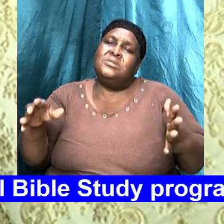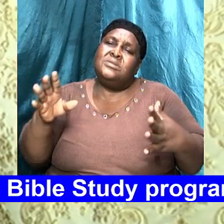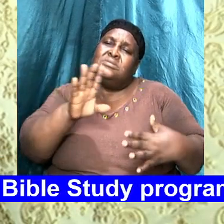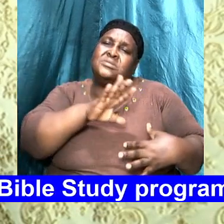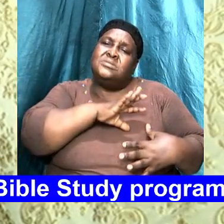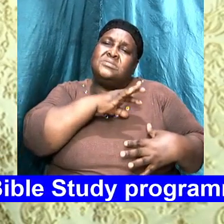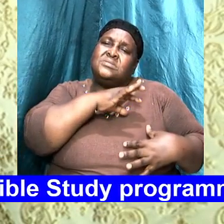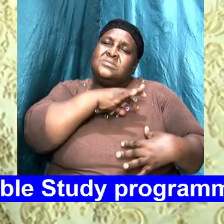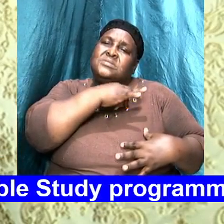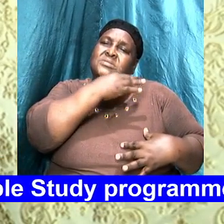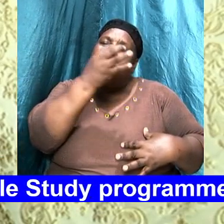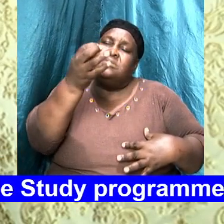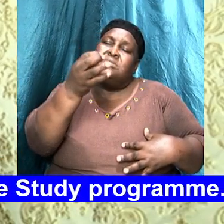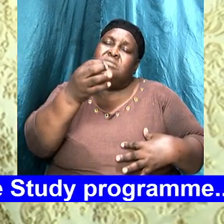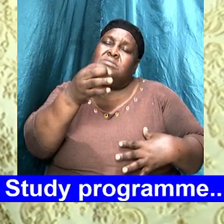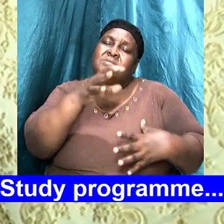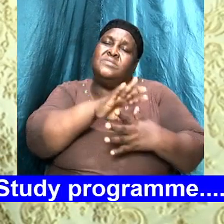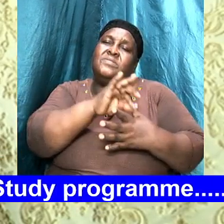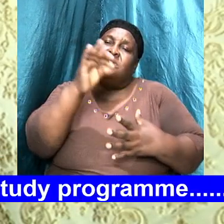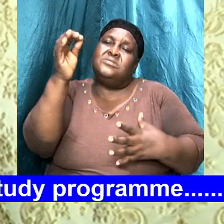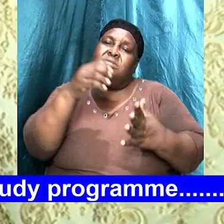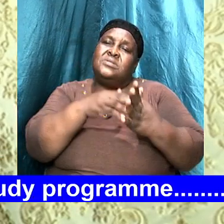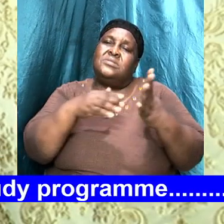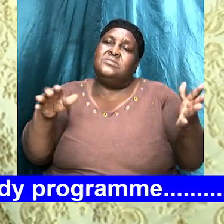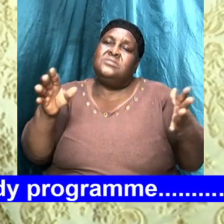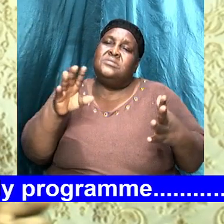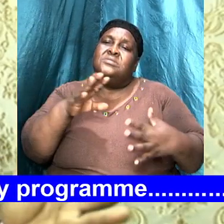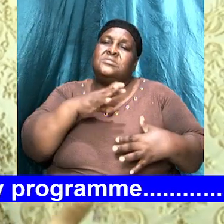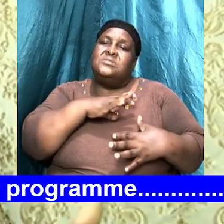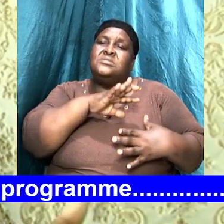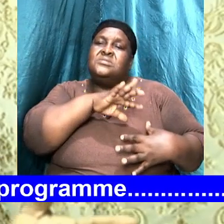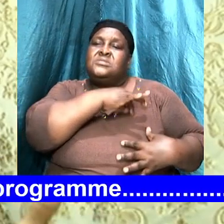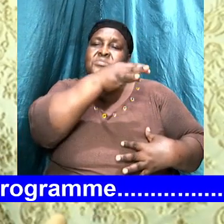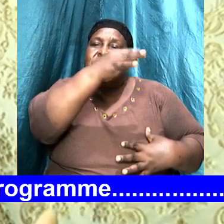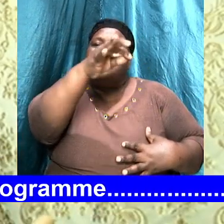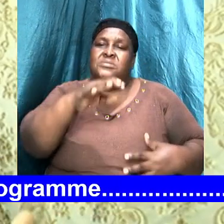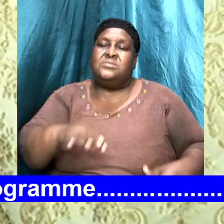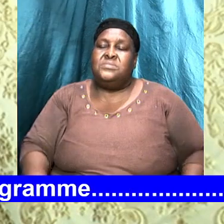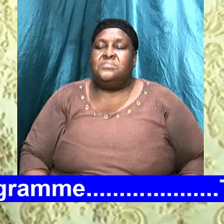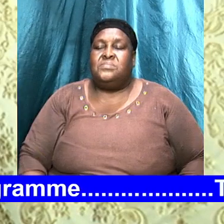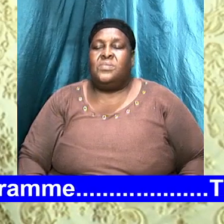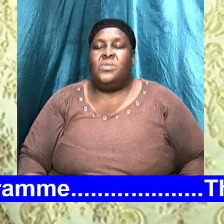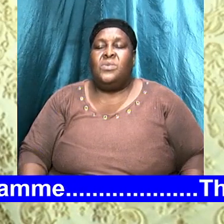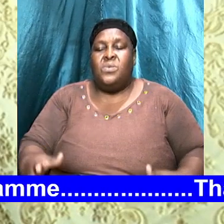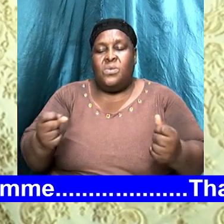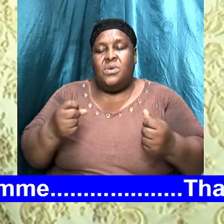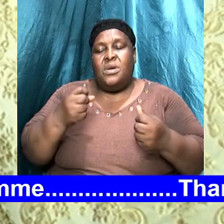spirit and we were born with this Adamic nature I want to tell somebody tonight